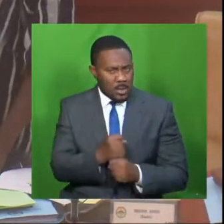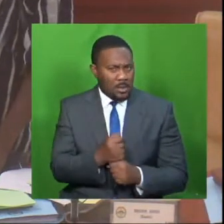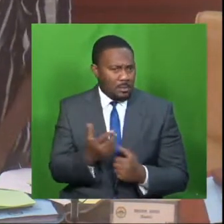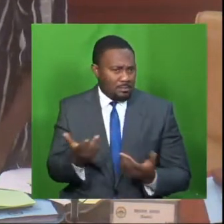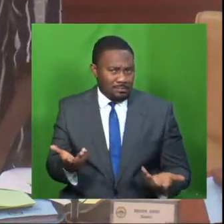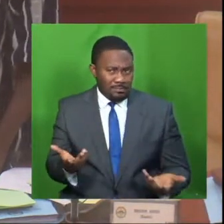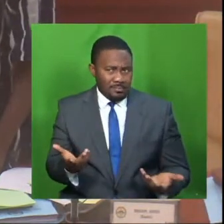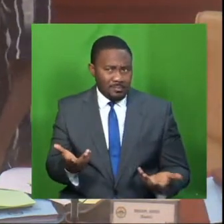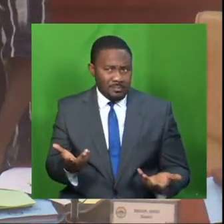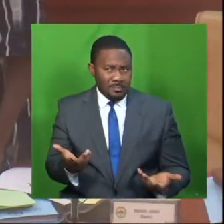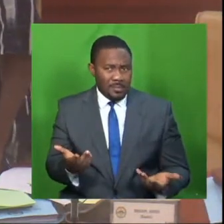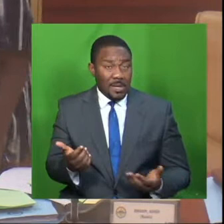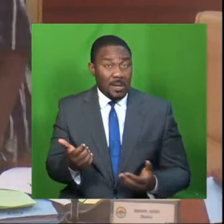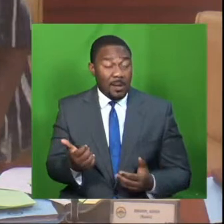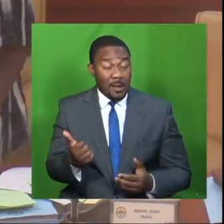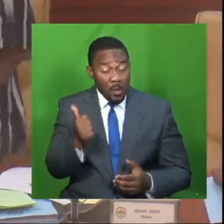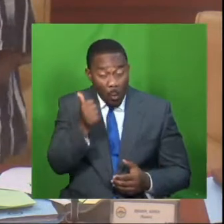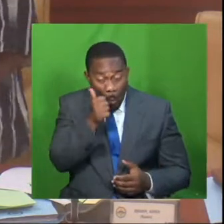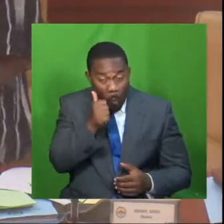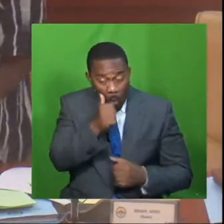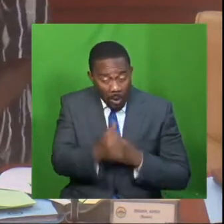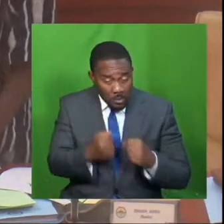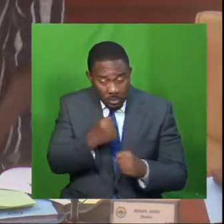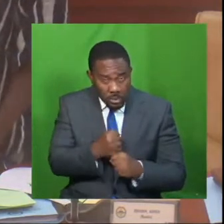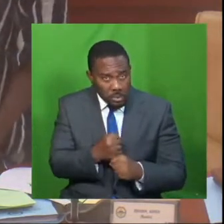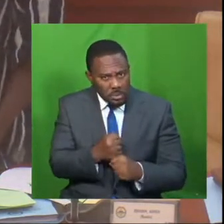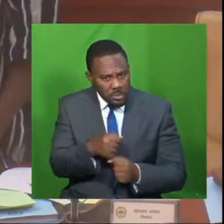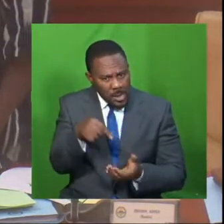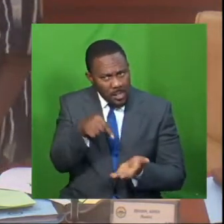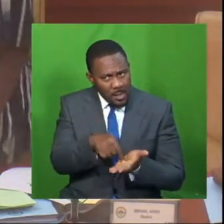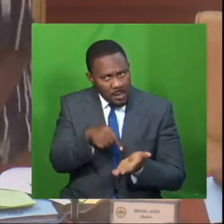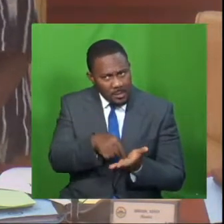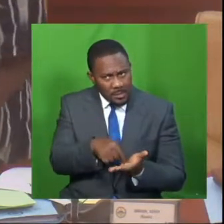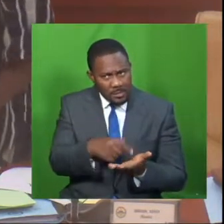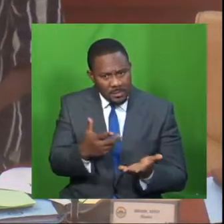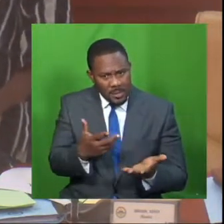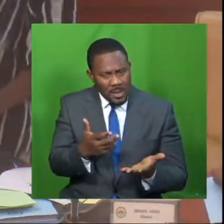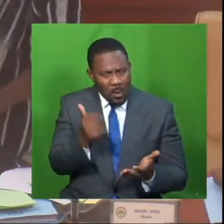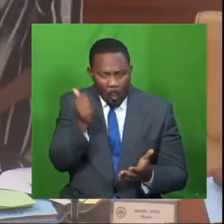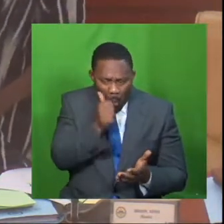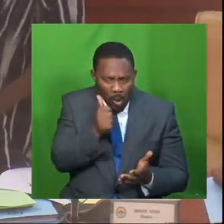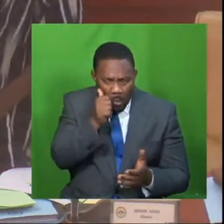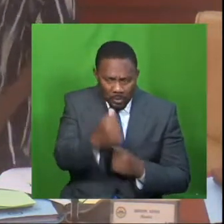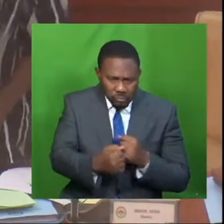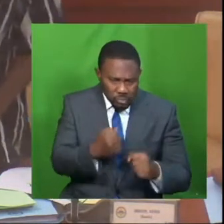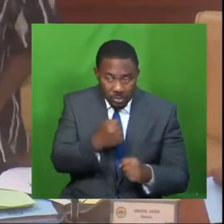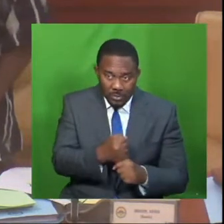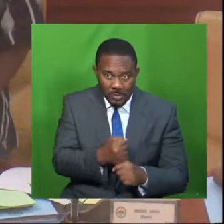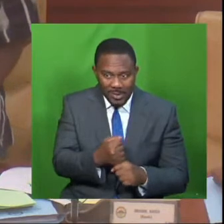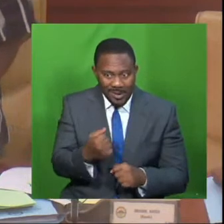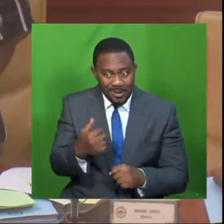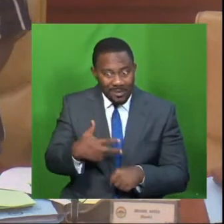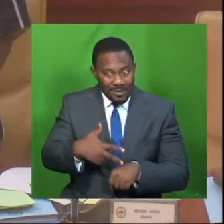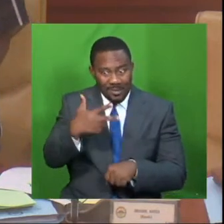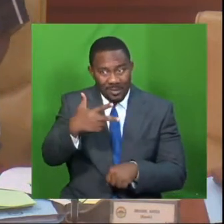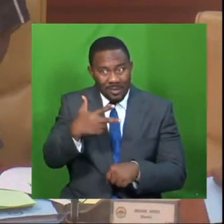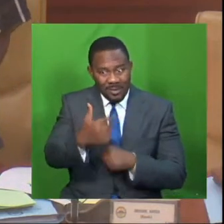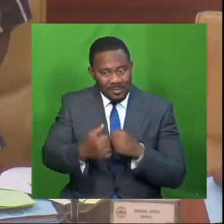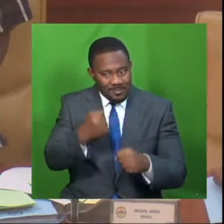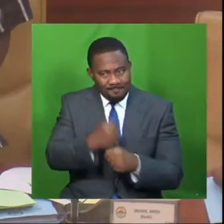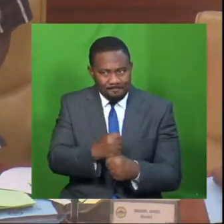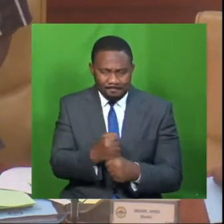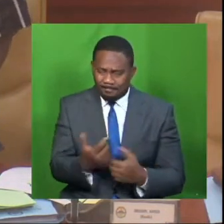questions have disappeared from the other people. And the Minister of State responsible for finance is not in the chamber. Mr. Speaker,